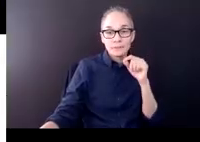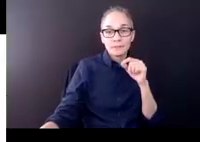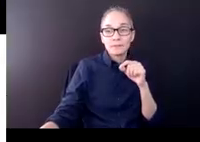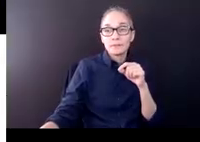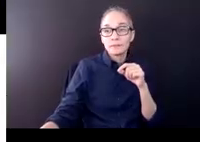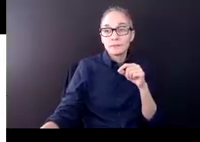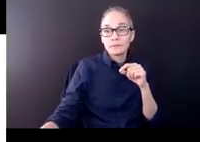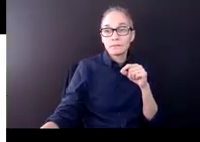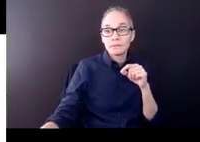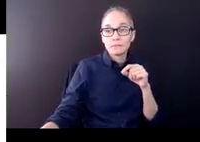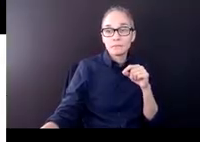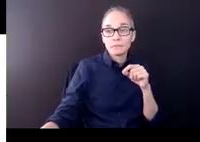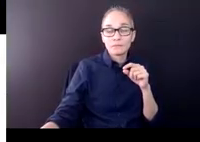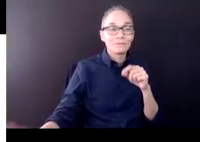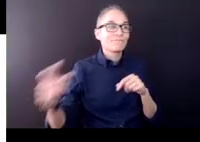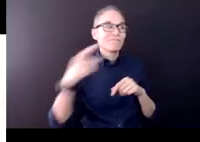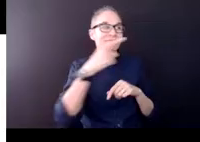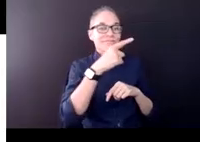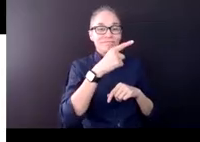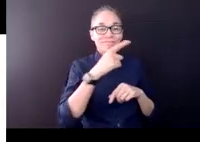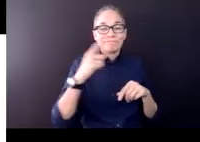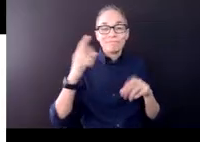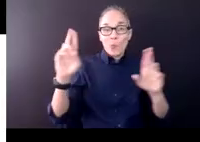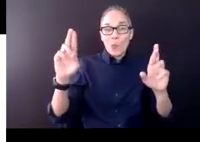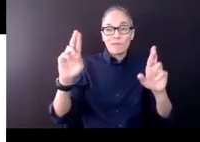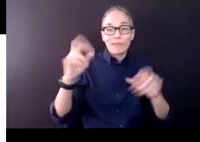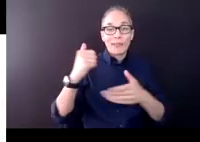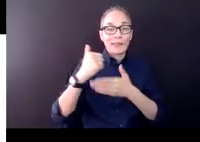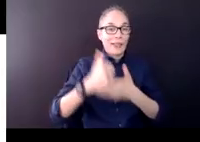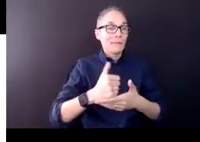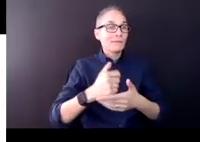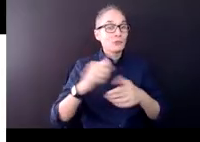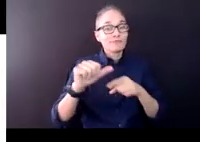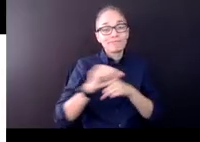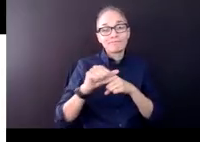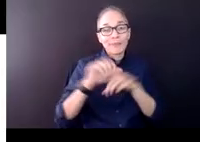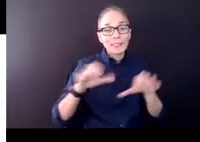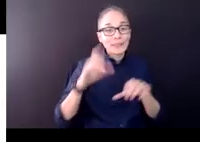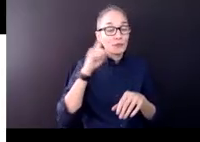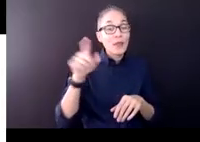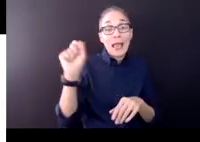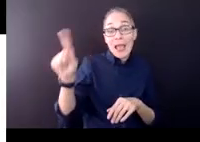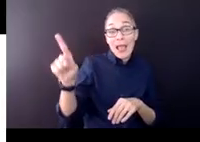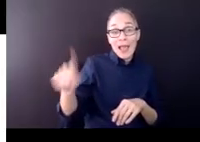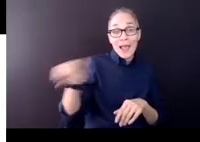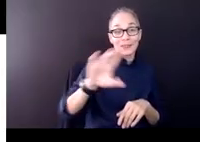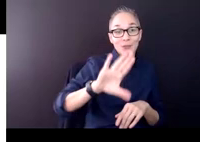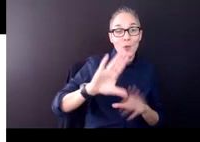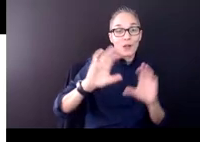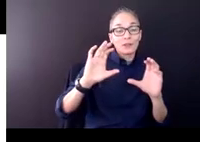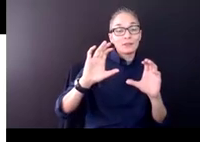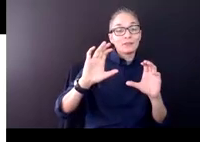here can be hopefully a helpful reflective exercise. Ask your students about AI before they